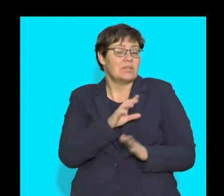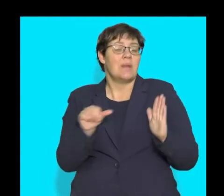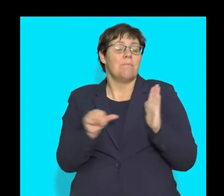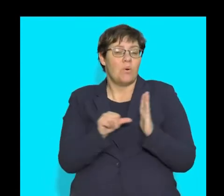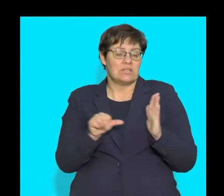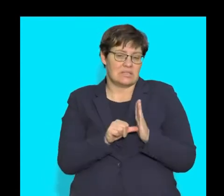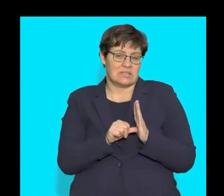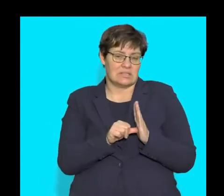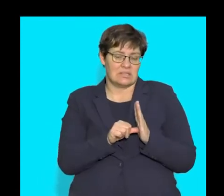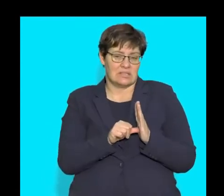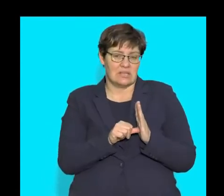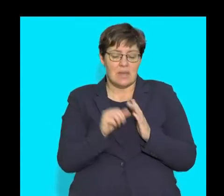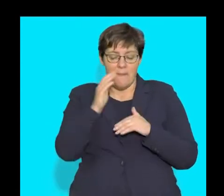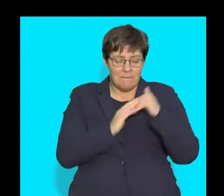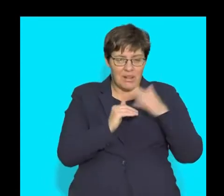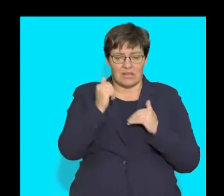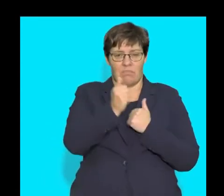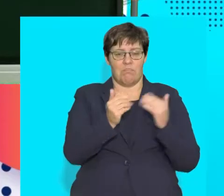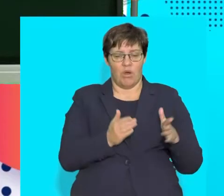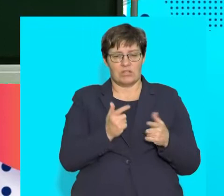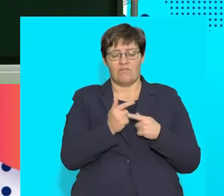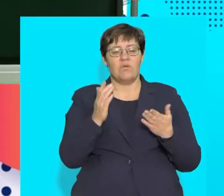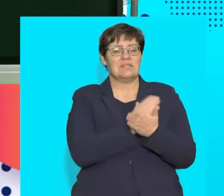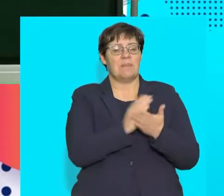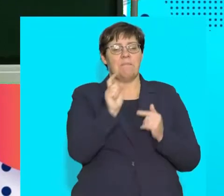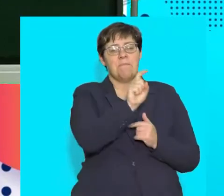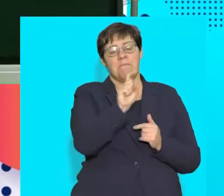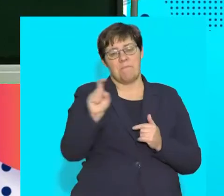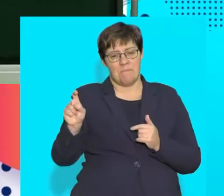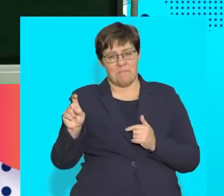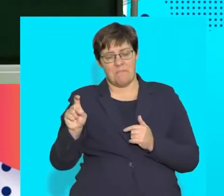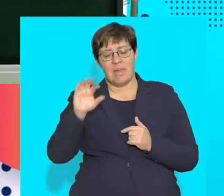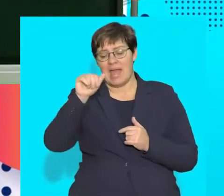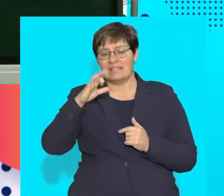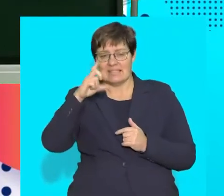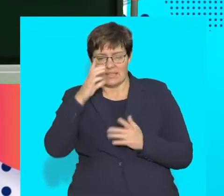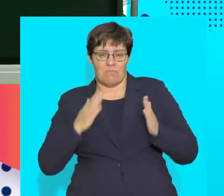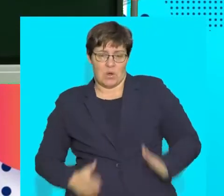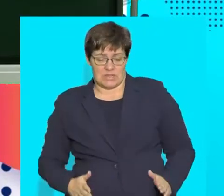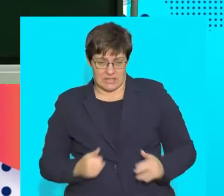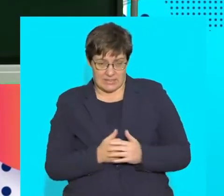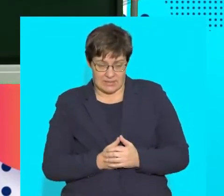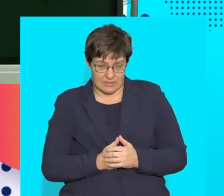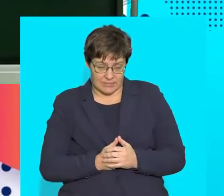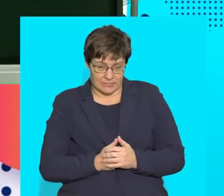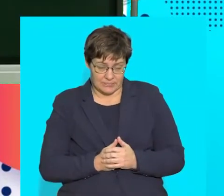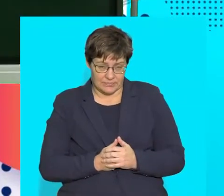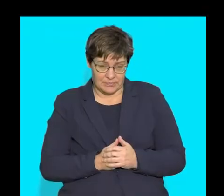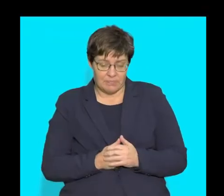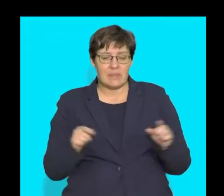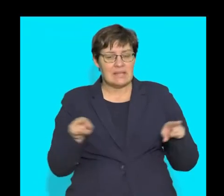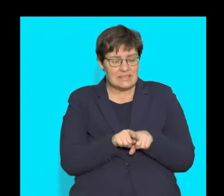essential building blocks for some of the fatty acids in the body. So we need to have that as well